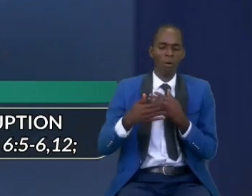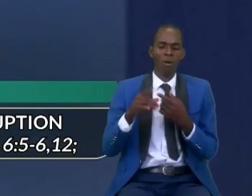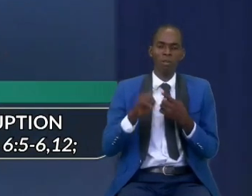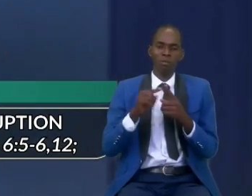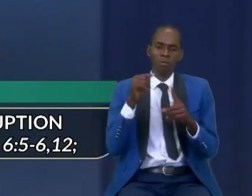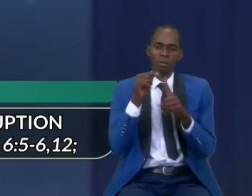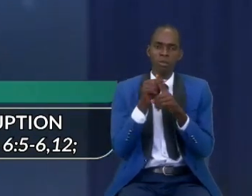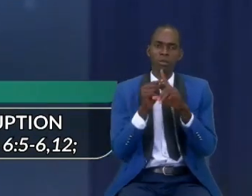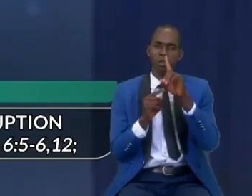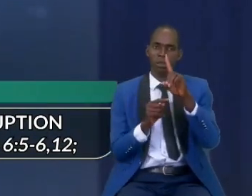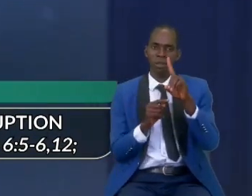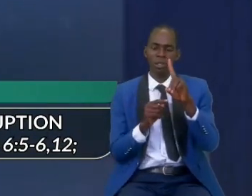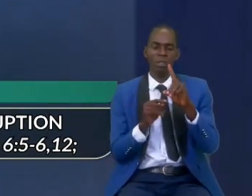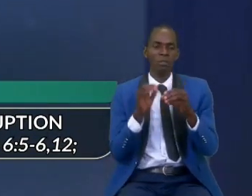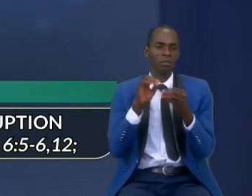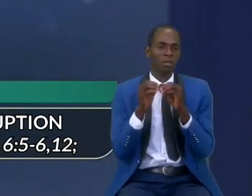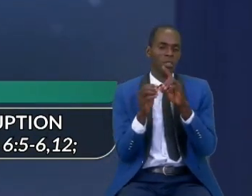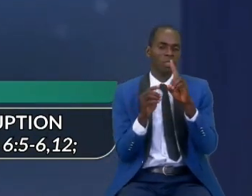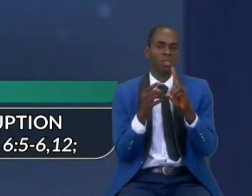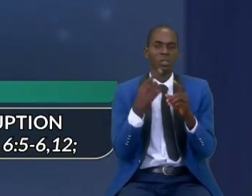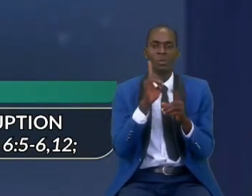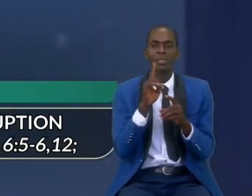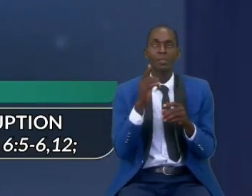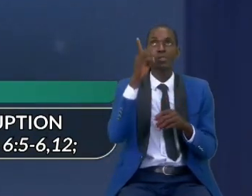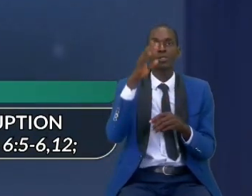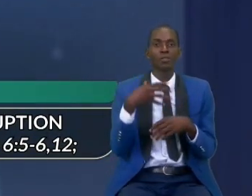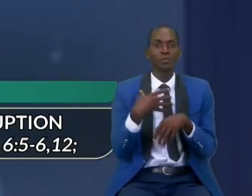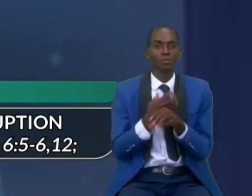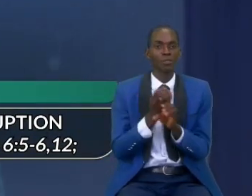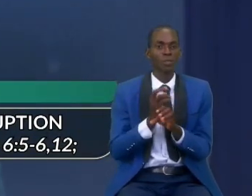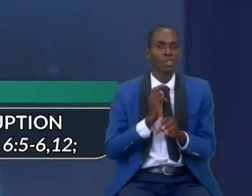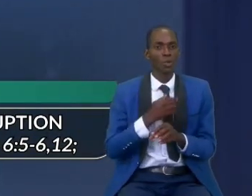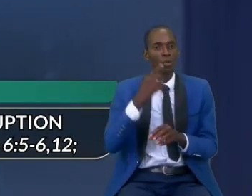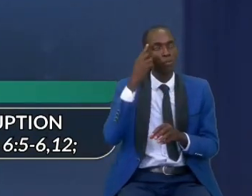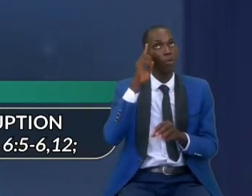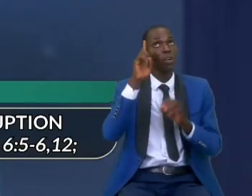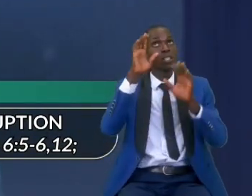he says now, but they